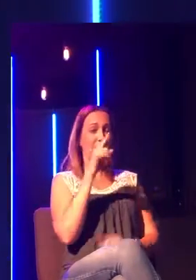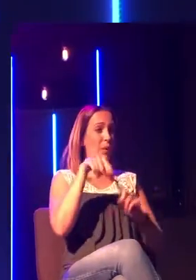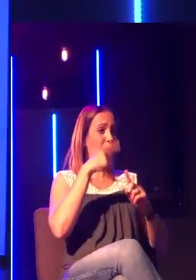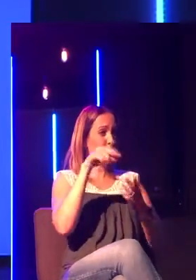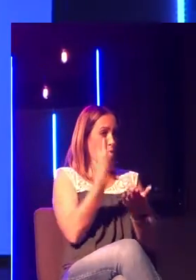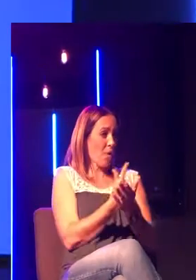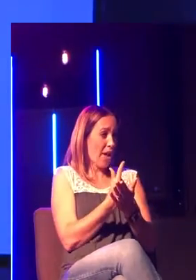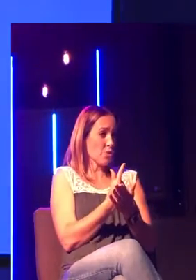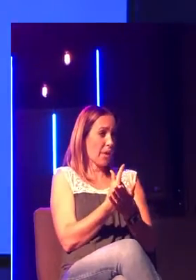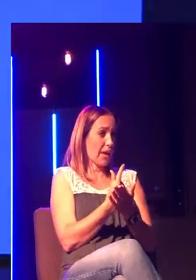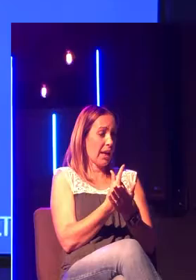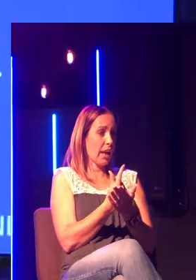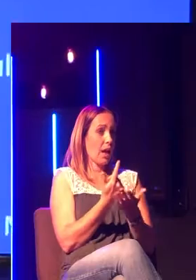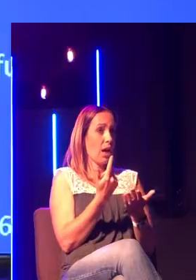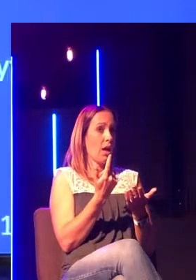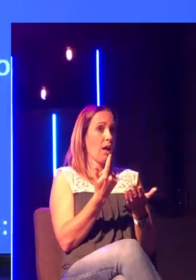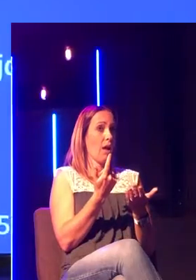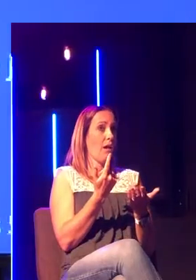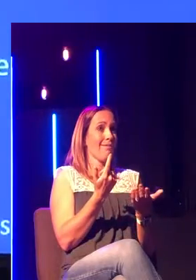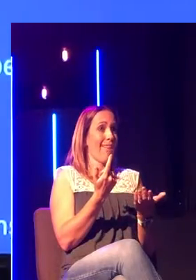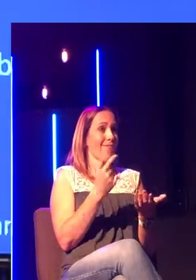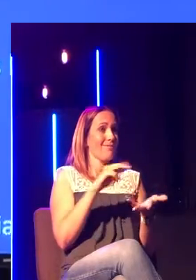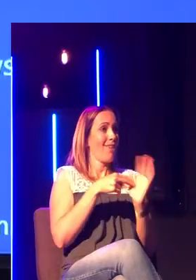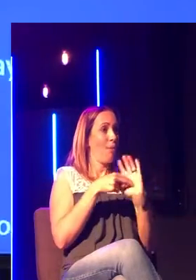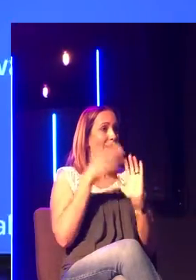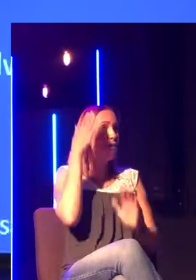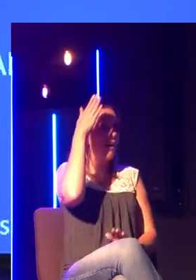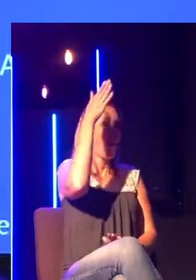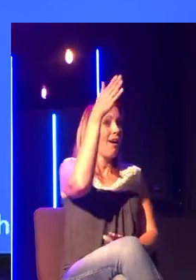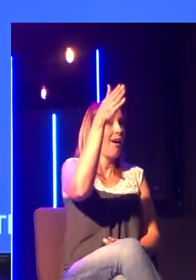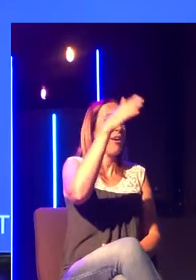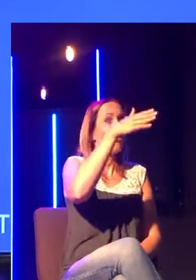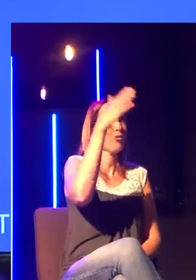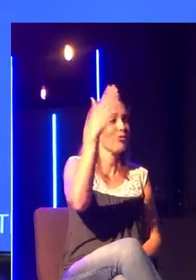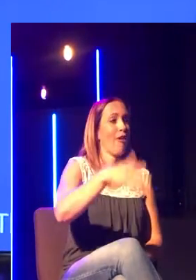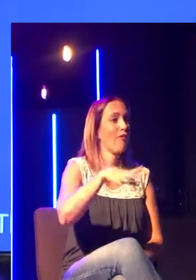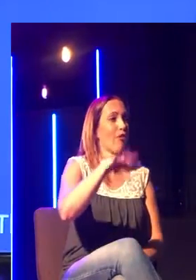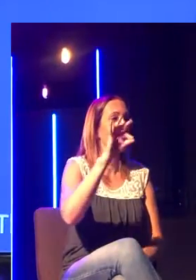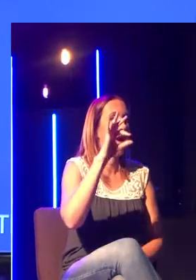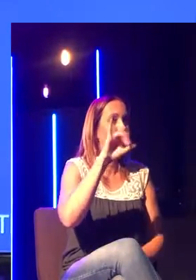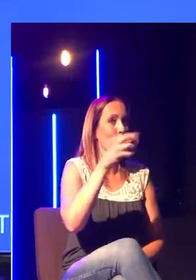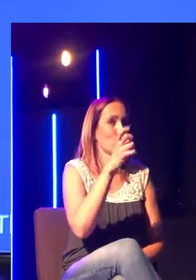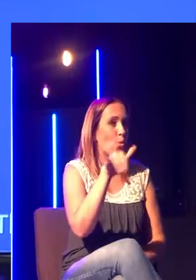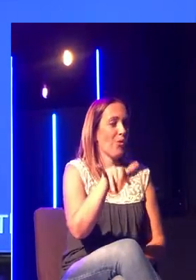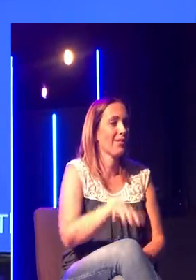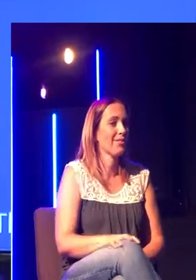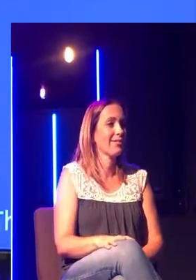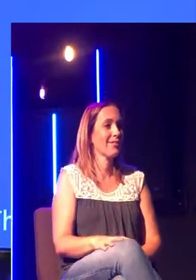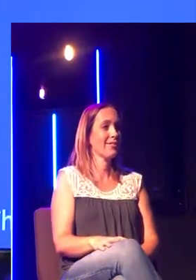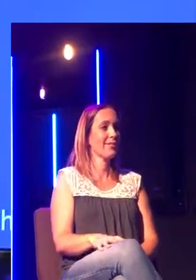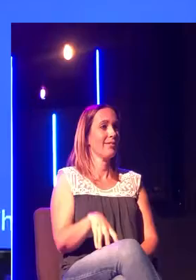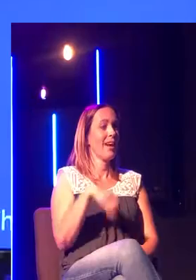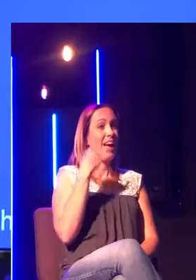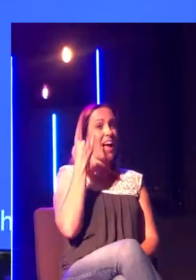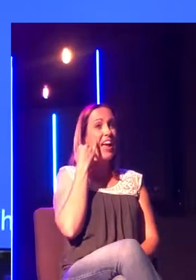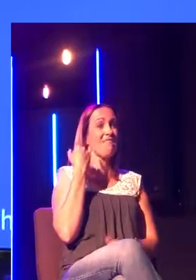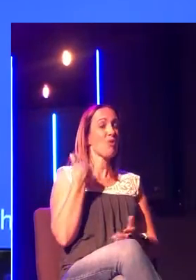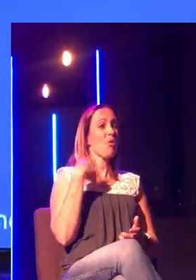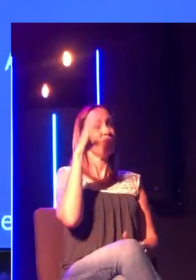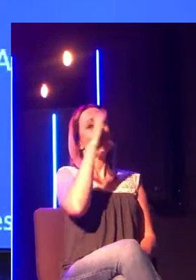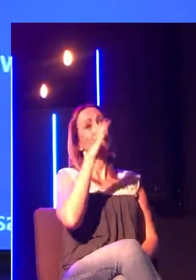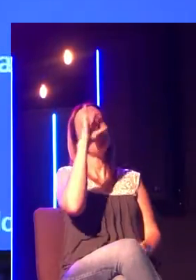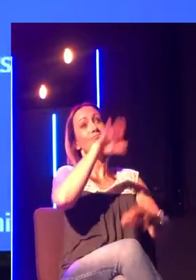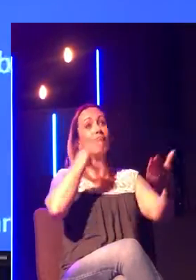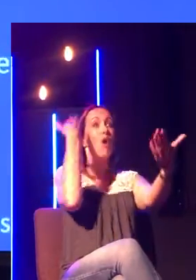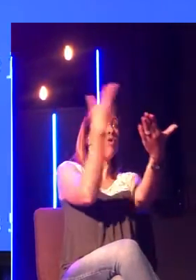endure school, but you'll never really find joy in what's really important. If joy was the day that you crossed whatever finish line it is that you're looking